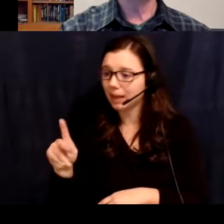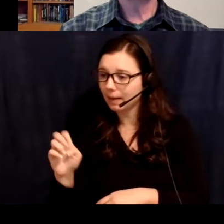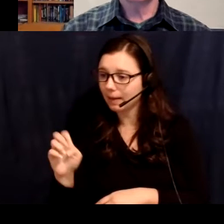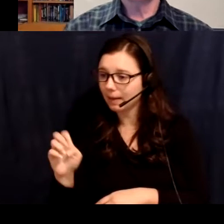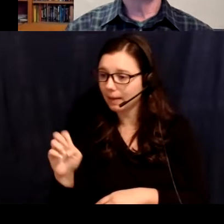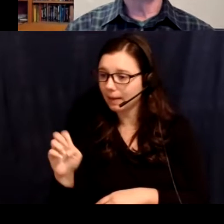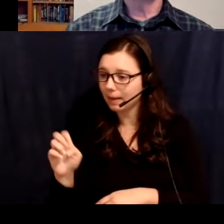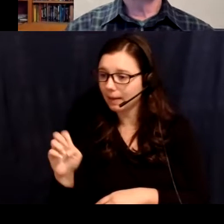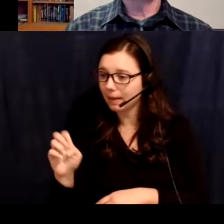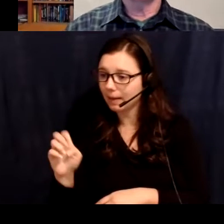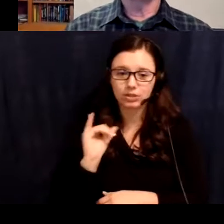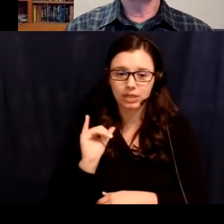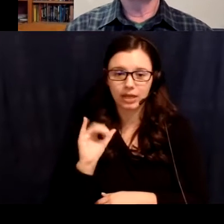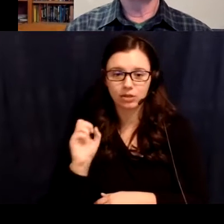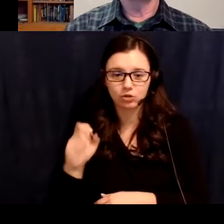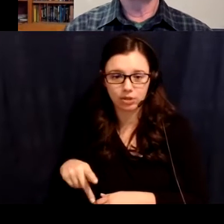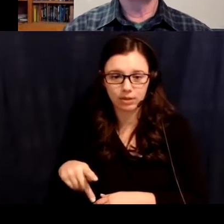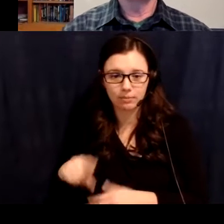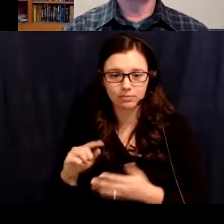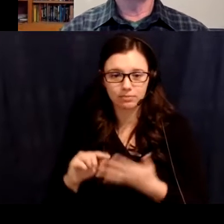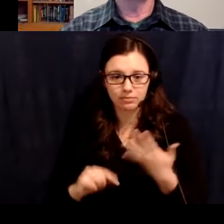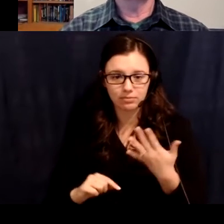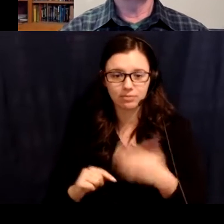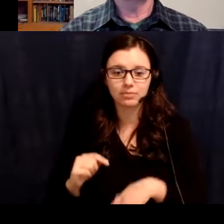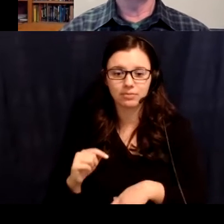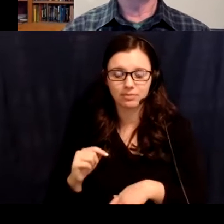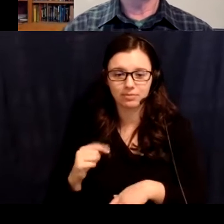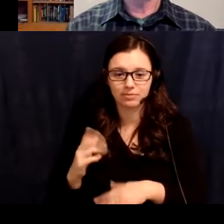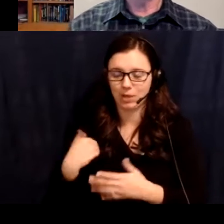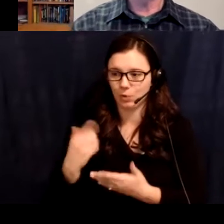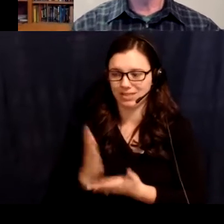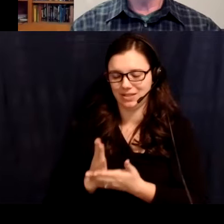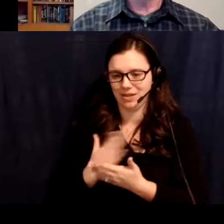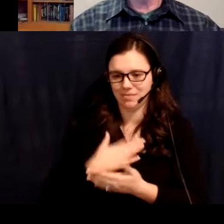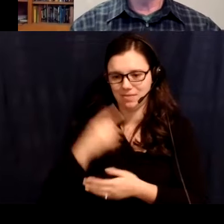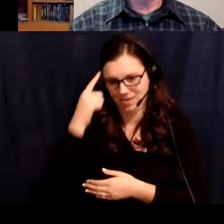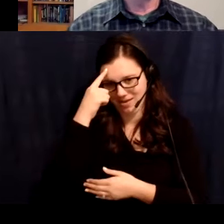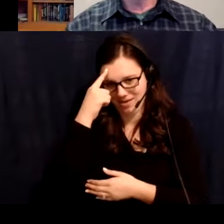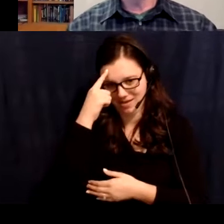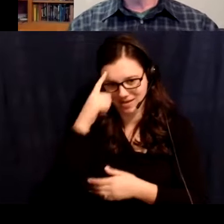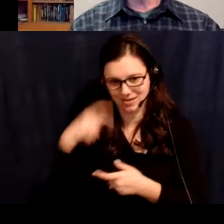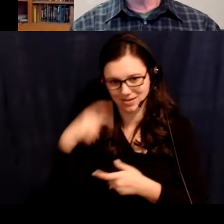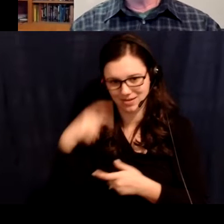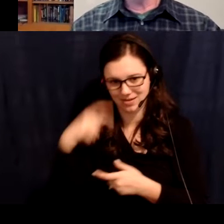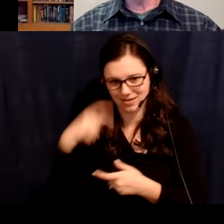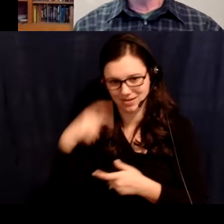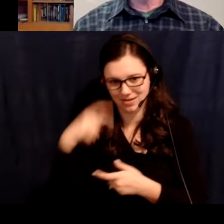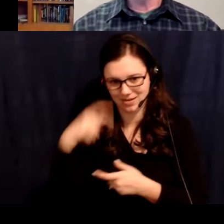ship, I wouldn't have used that piece of art. I wanted it to stop my mind. The flow of